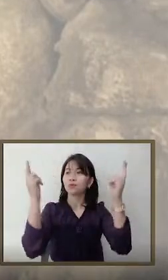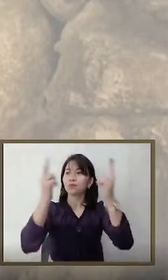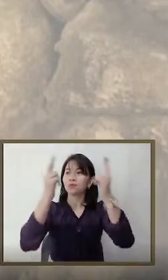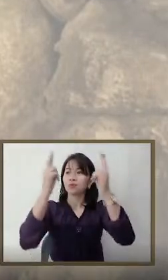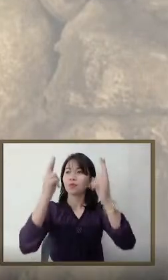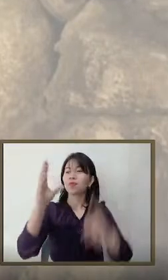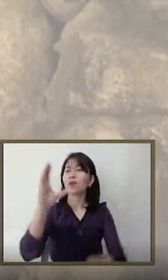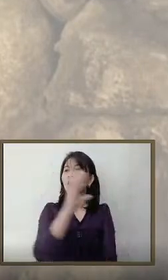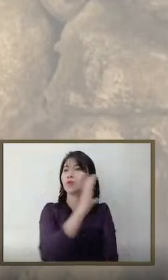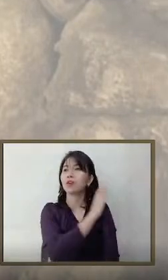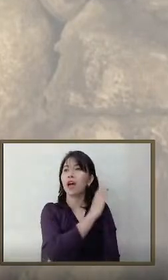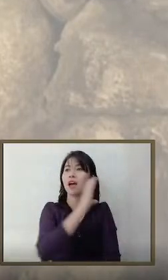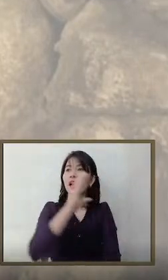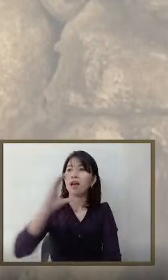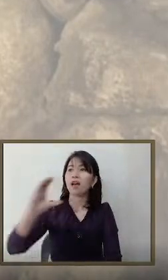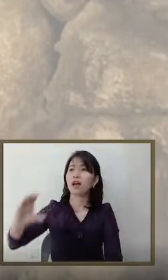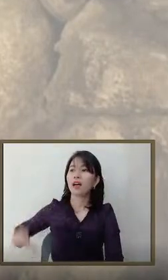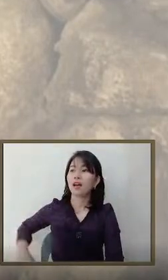hallelujah,